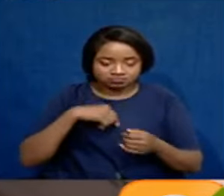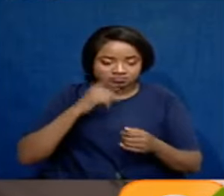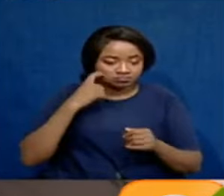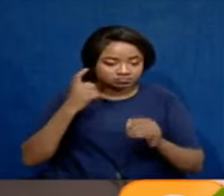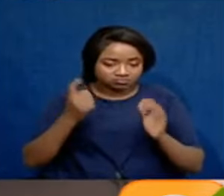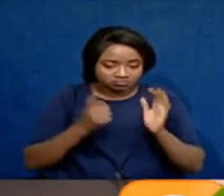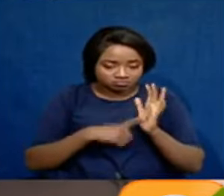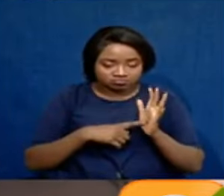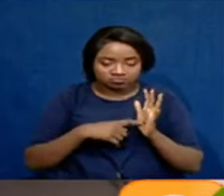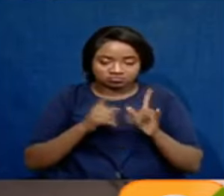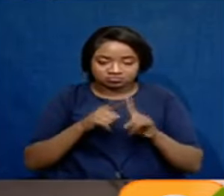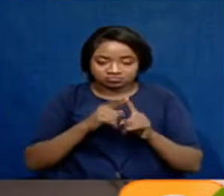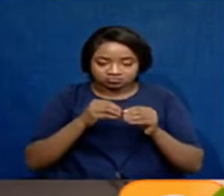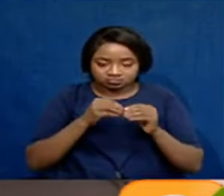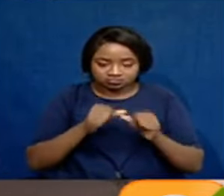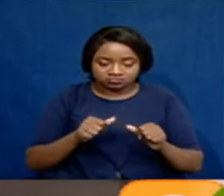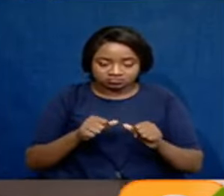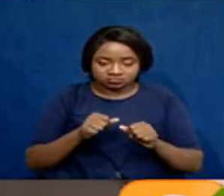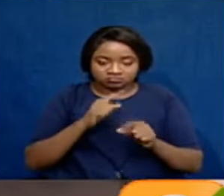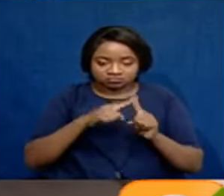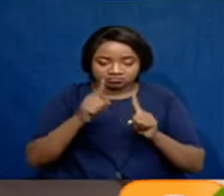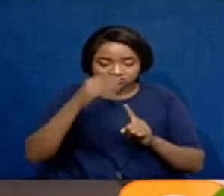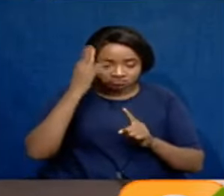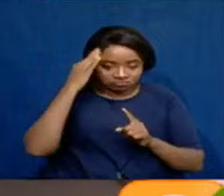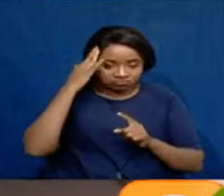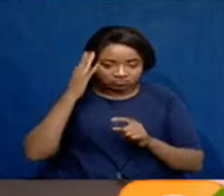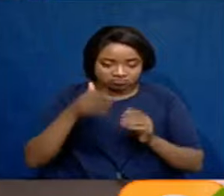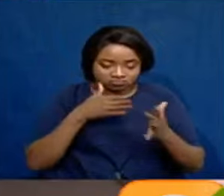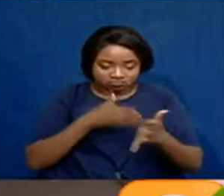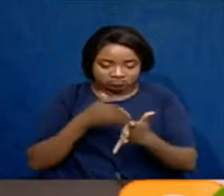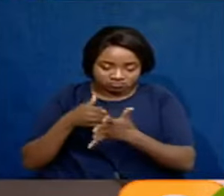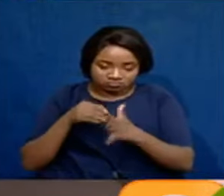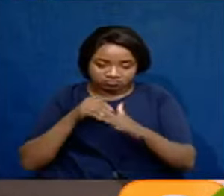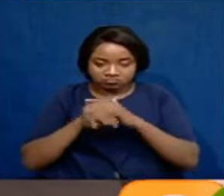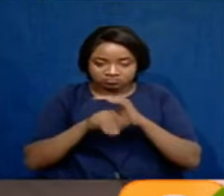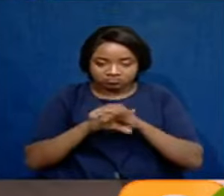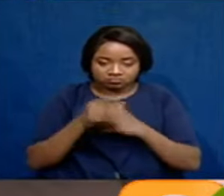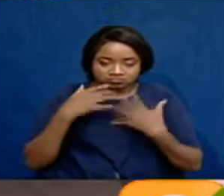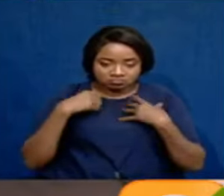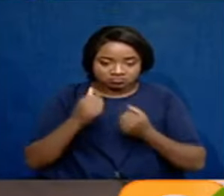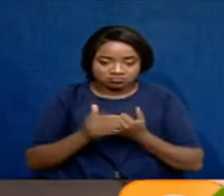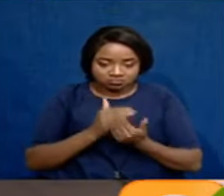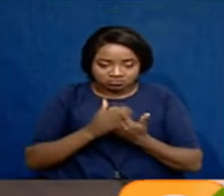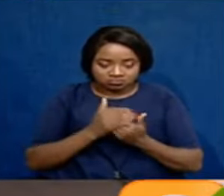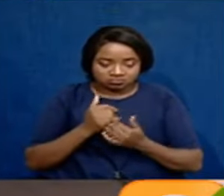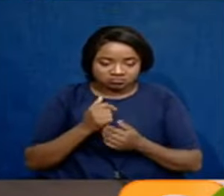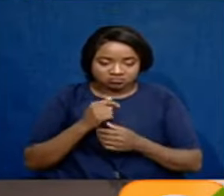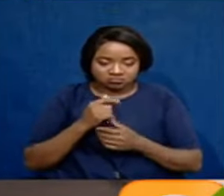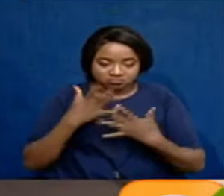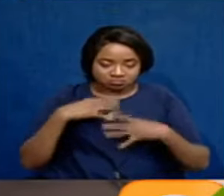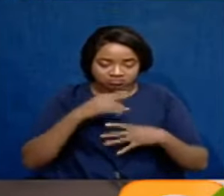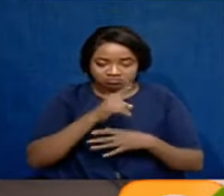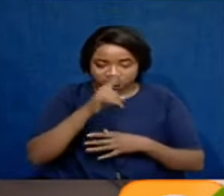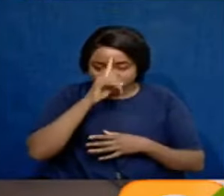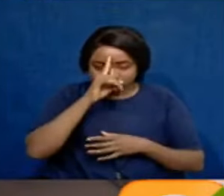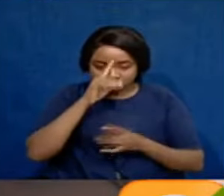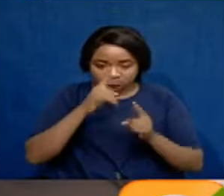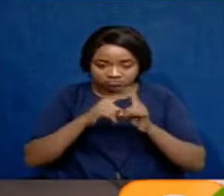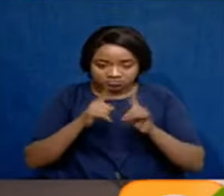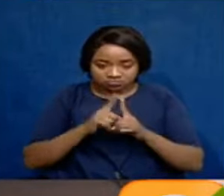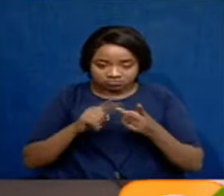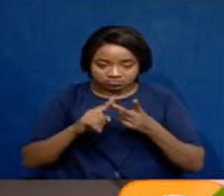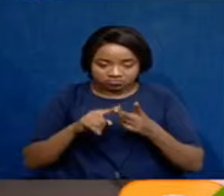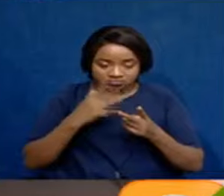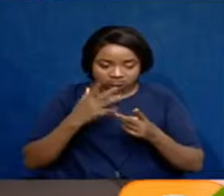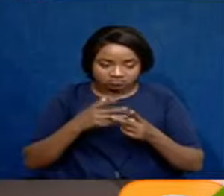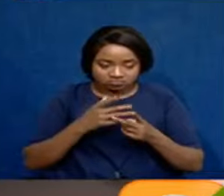the barriers to accessing care is the myths and misconceptions. The symptoms of prostate cancer is urine related.